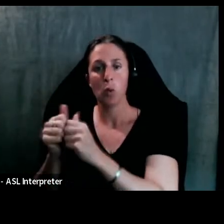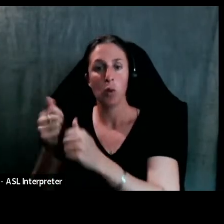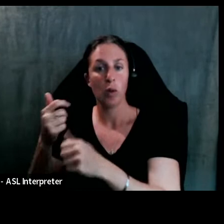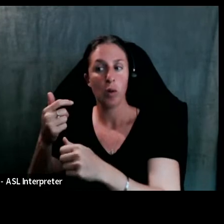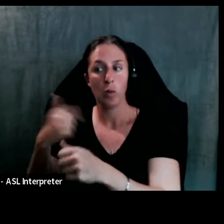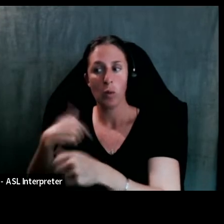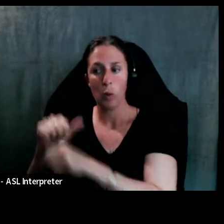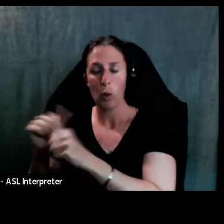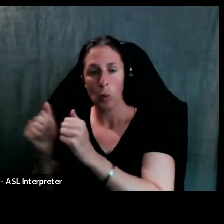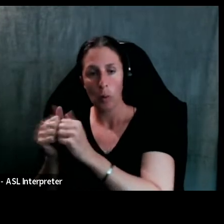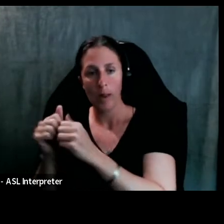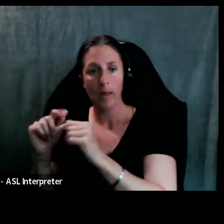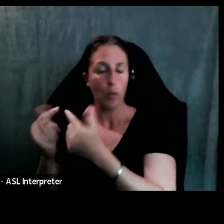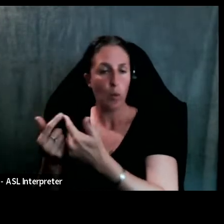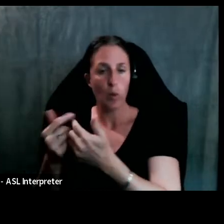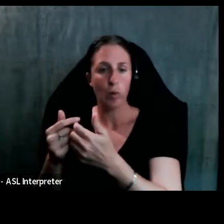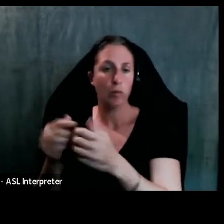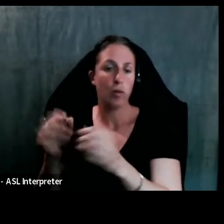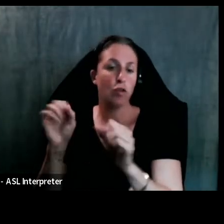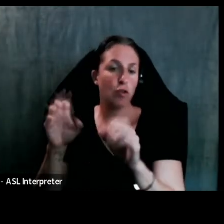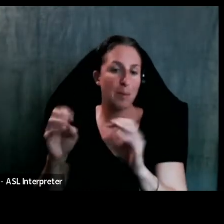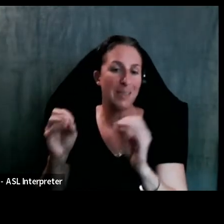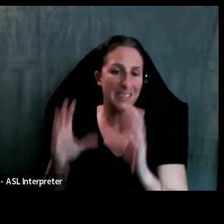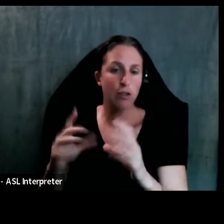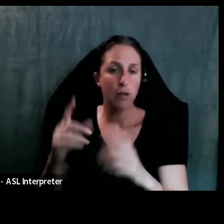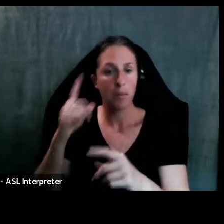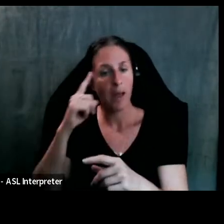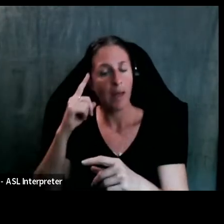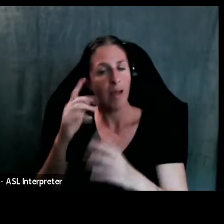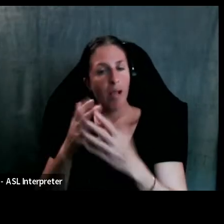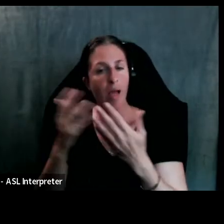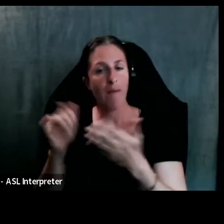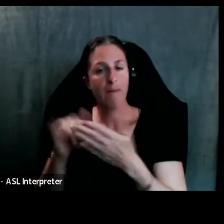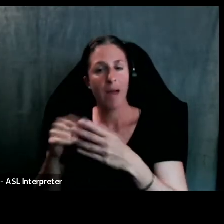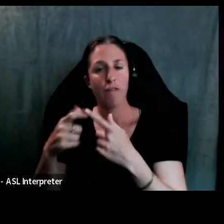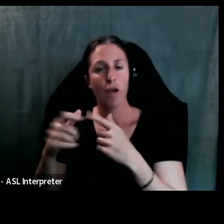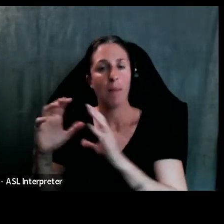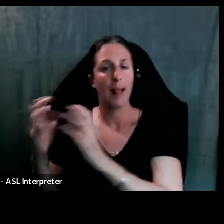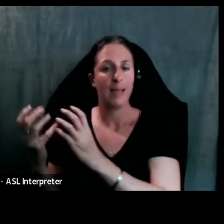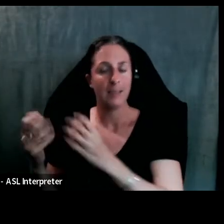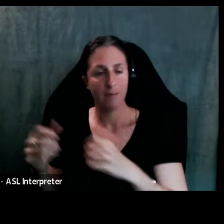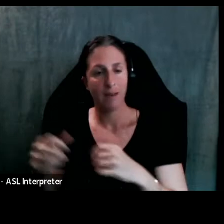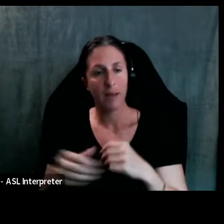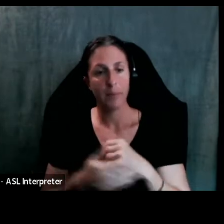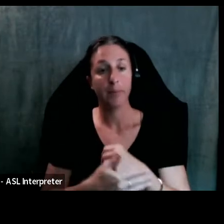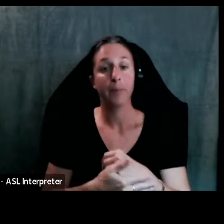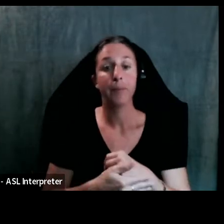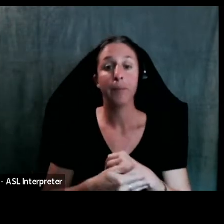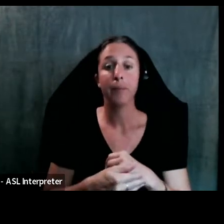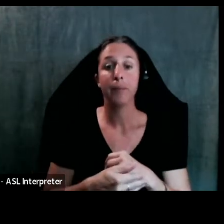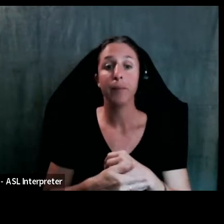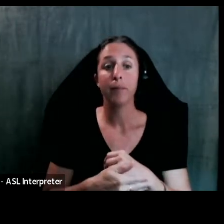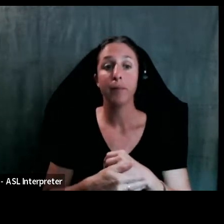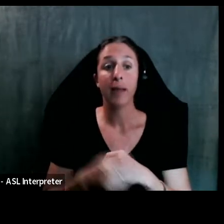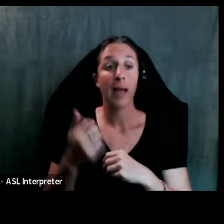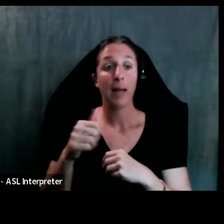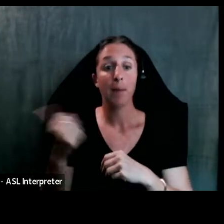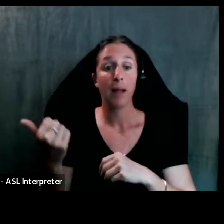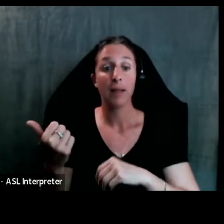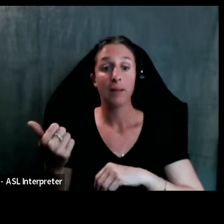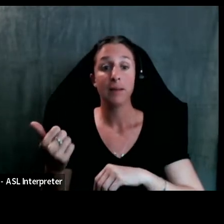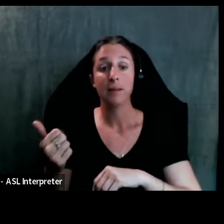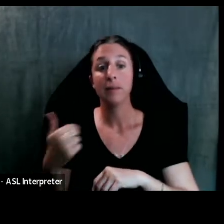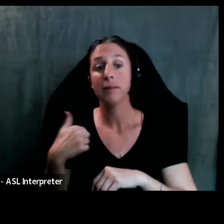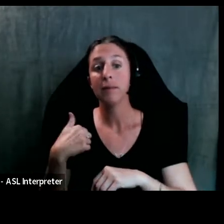like their subject matter, but a lot of it I think was coming from classified. Thank you. Yeah. Anyone else? I have something. Go